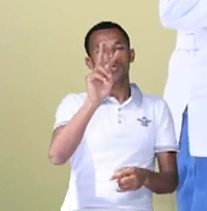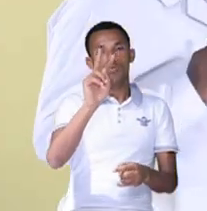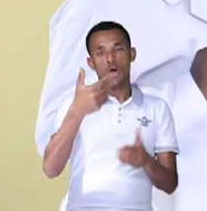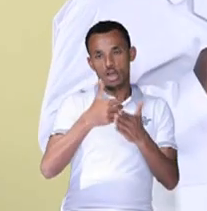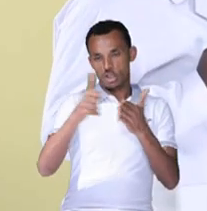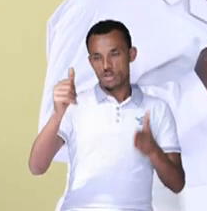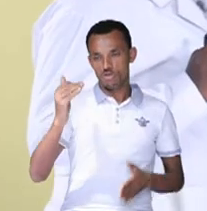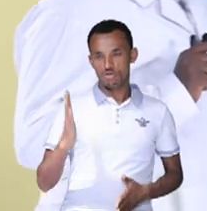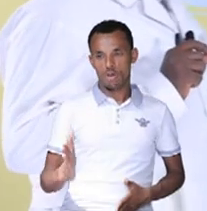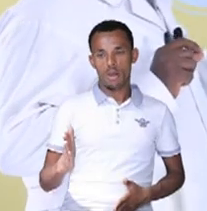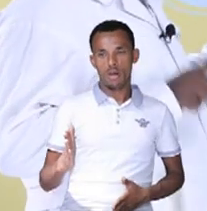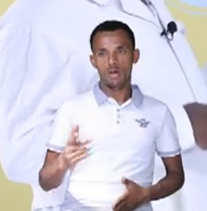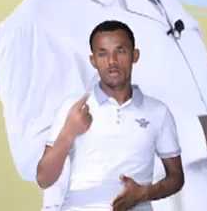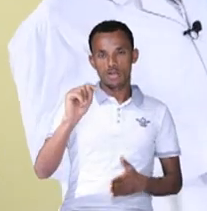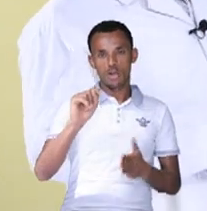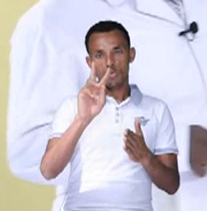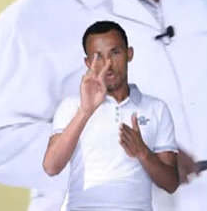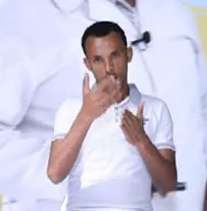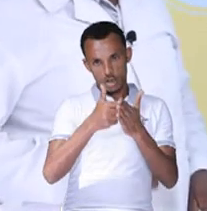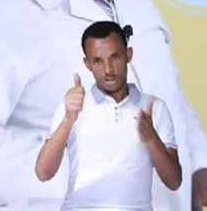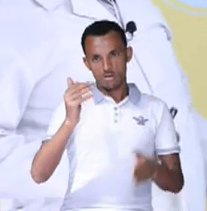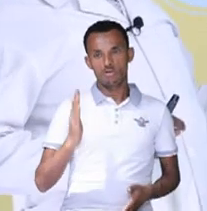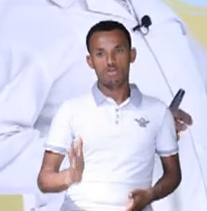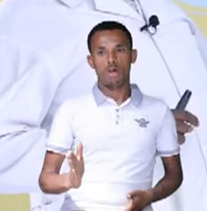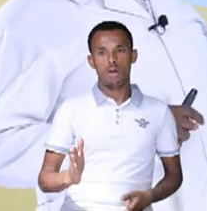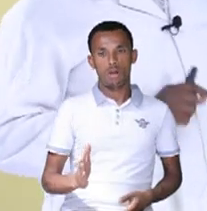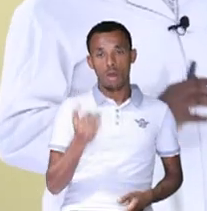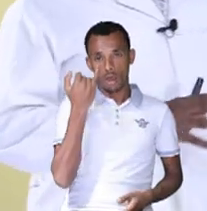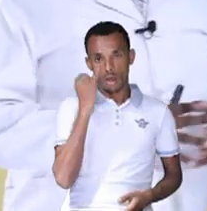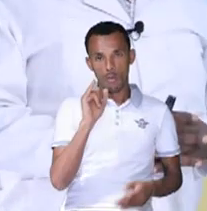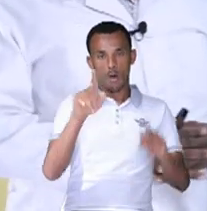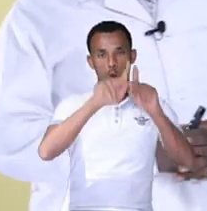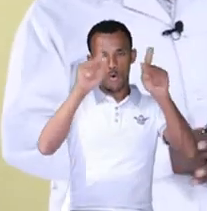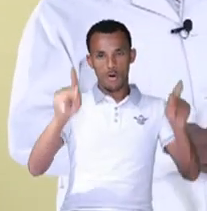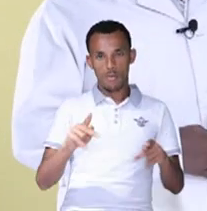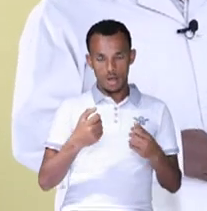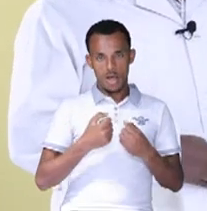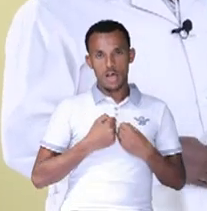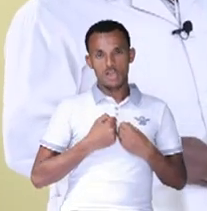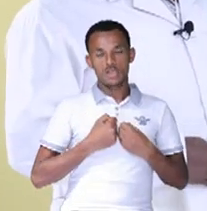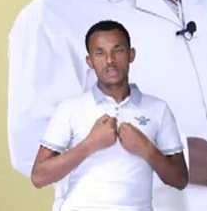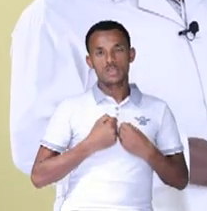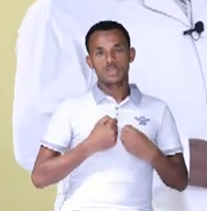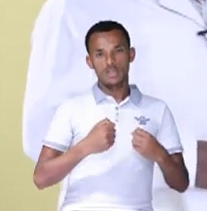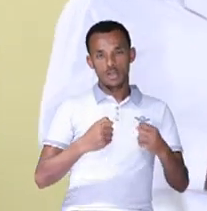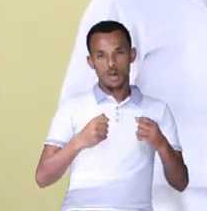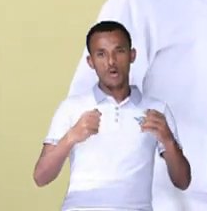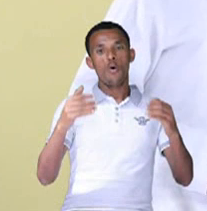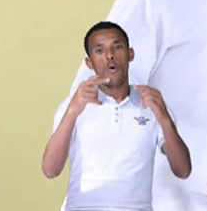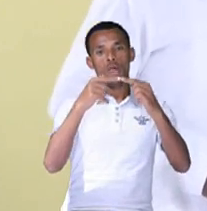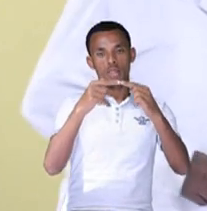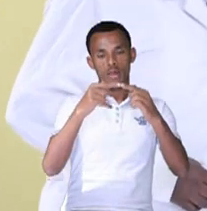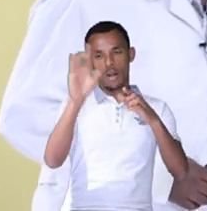sides. The 2 adjacent sides. If a parallelogram has congruent diagonal,